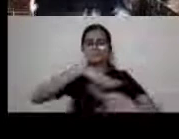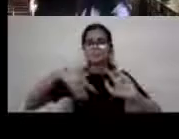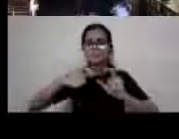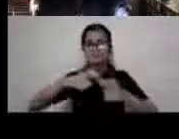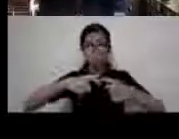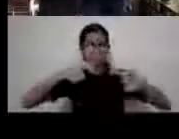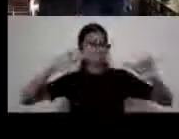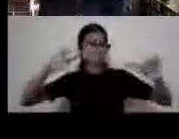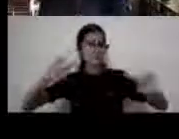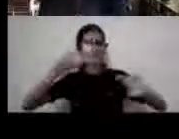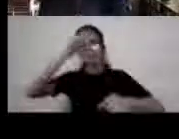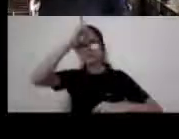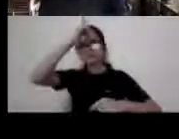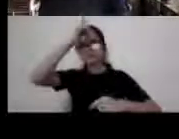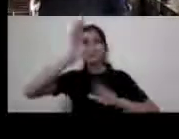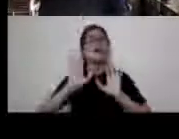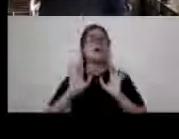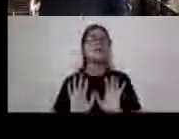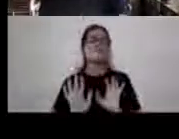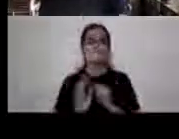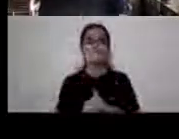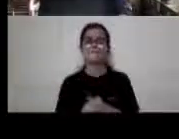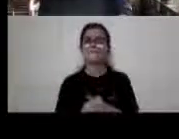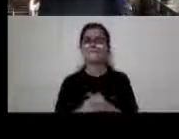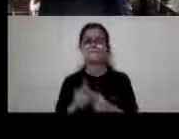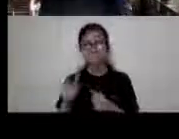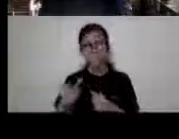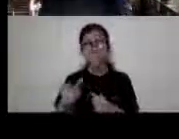all over Germany. It is a